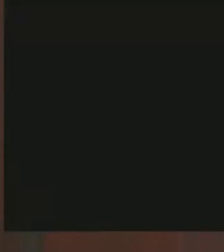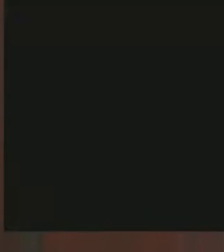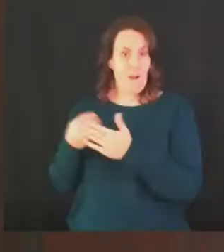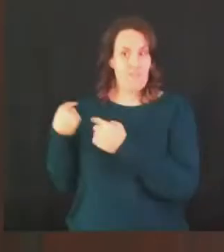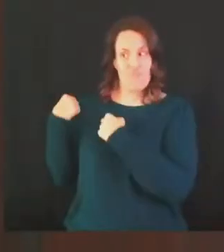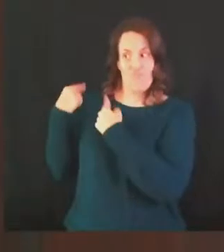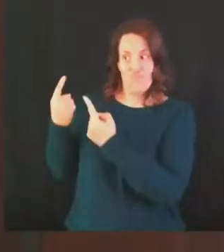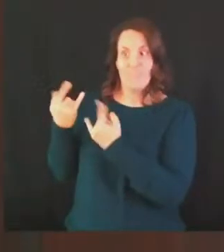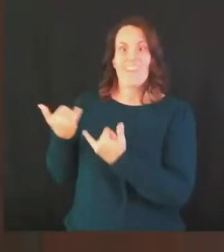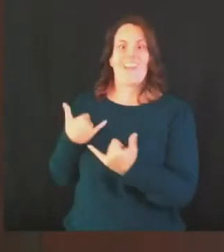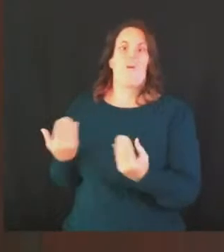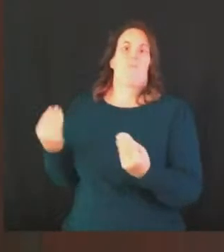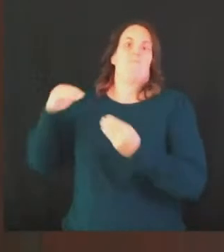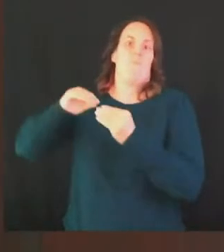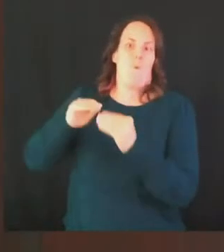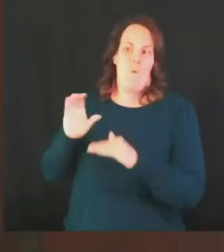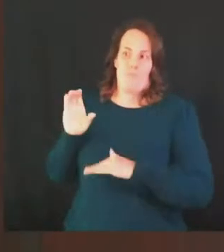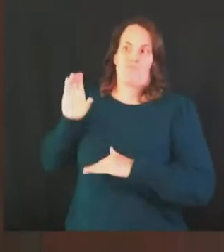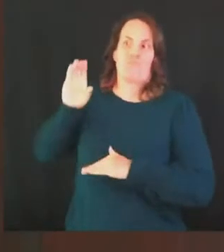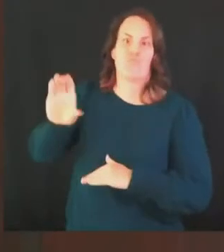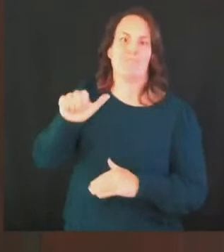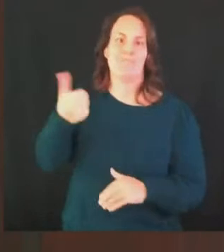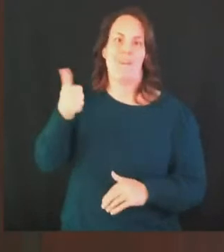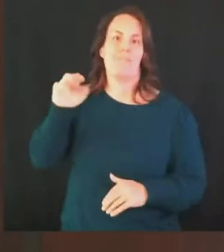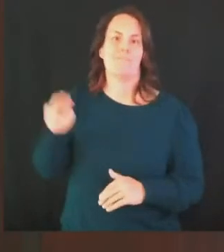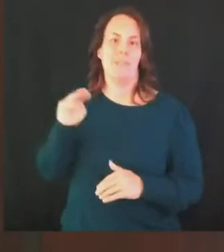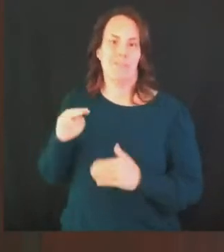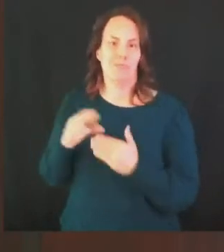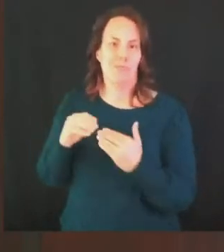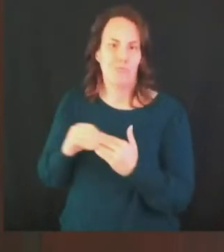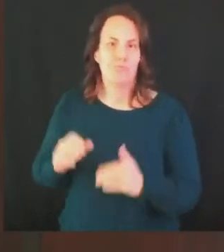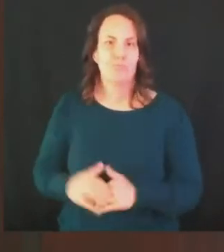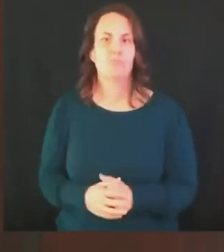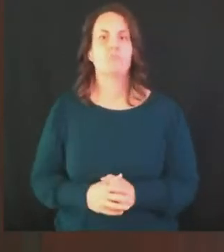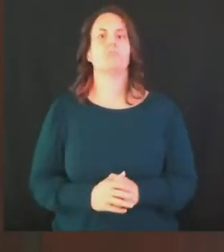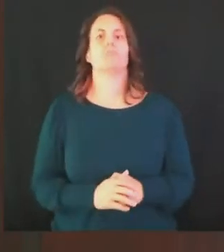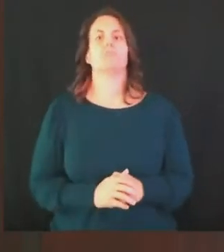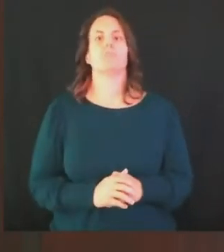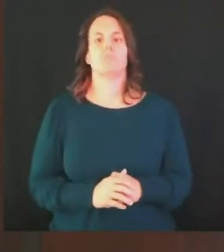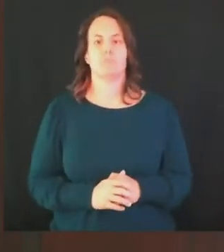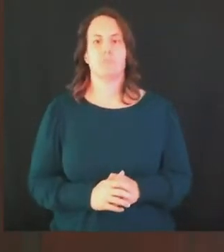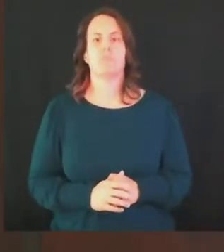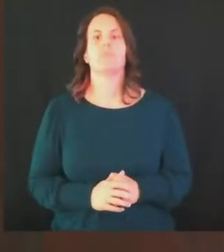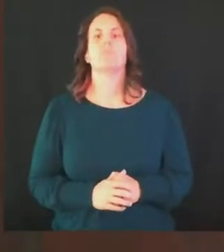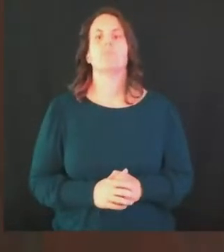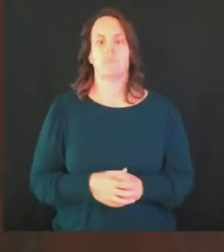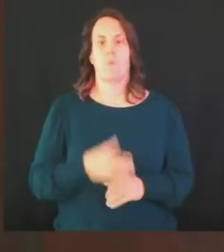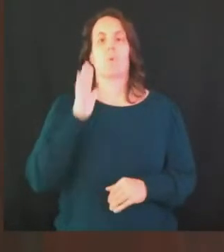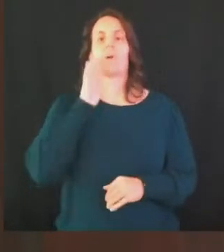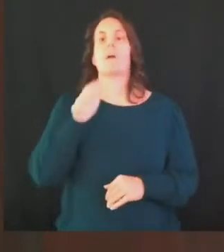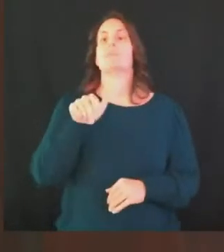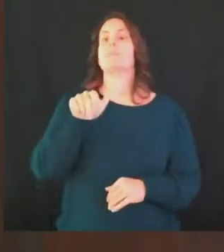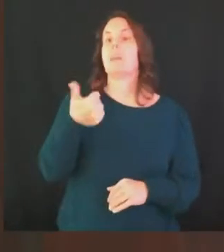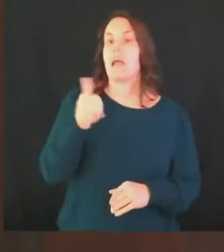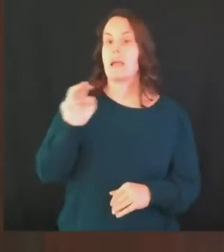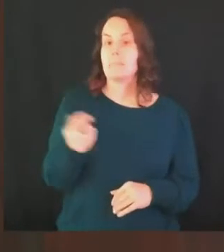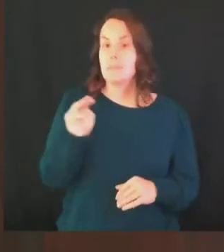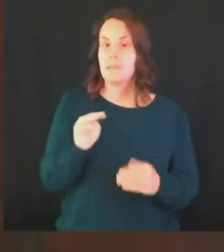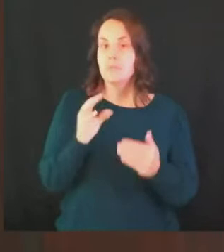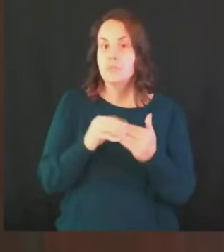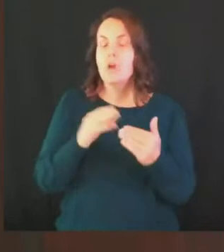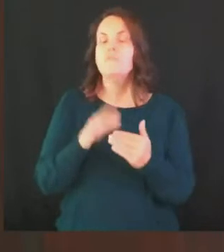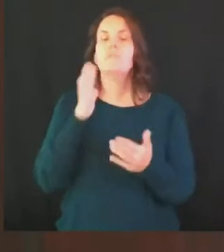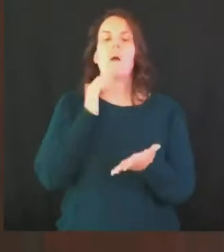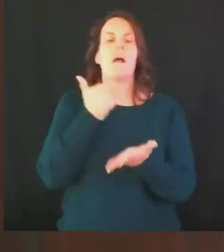Food Security Initiative to combat hunger, as well as another $16 million that will be invested in programming to